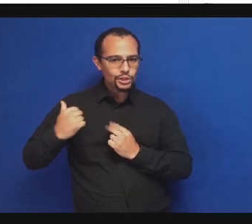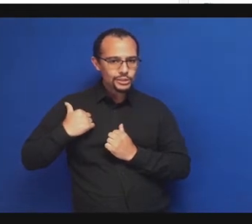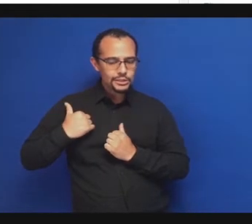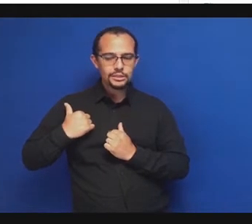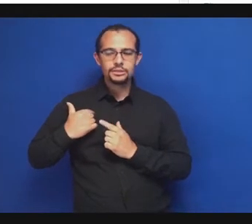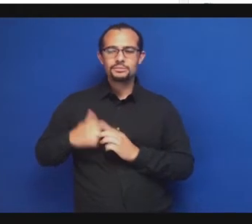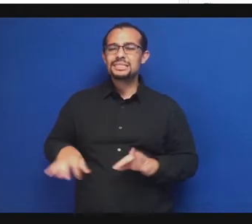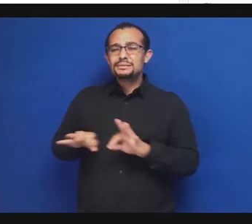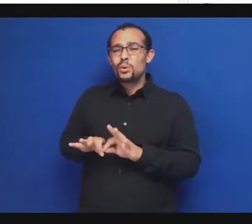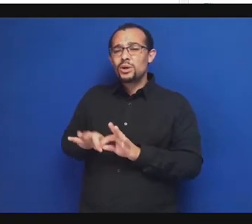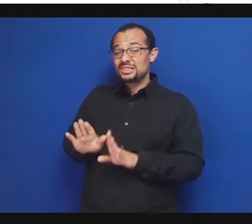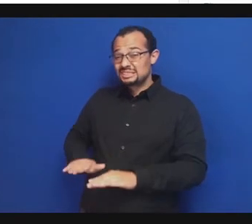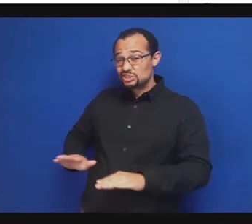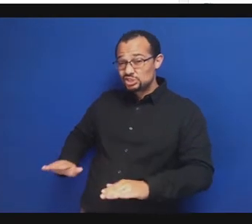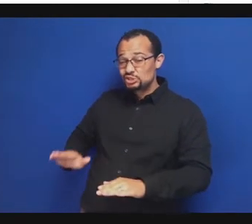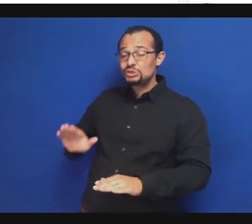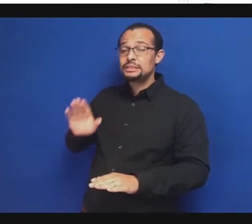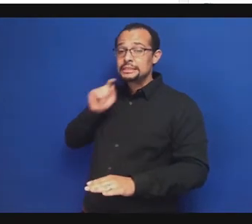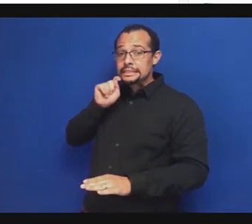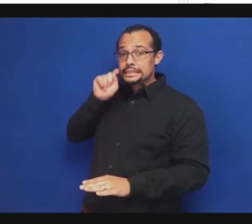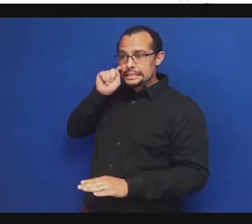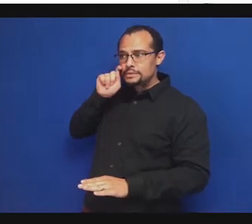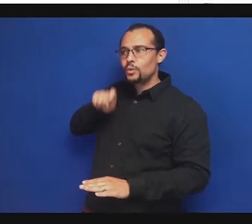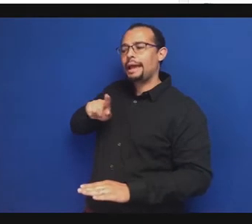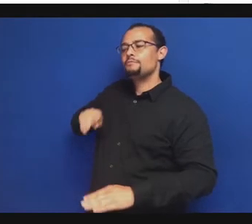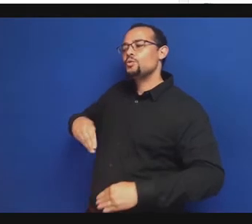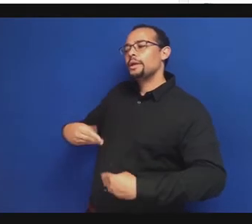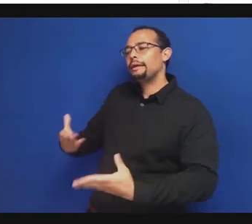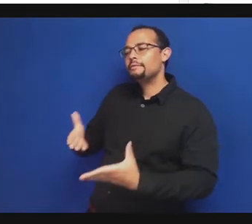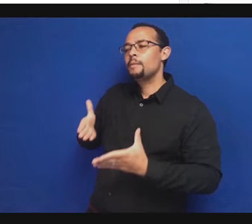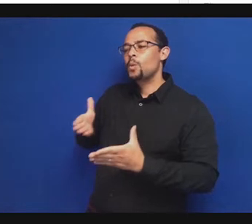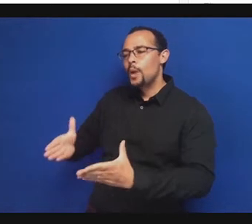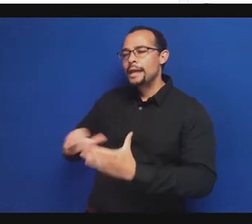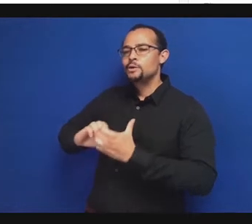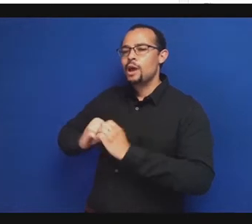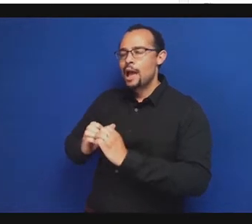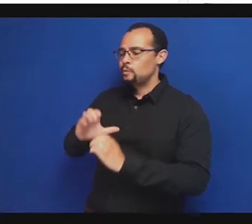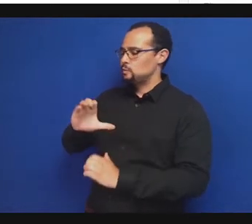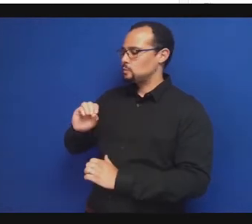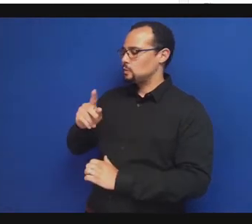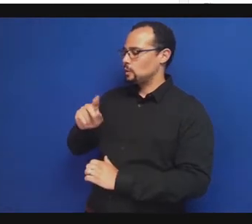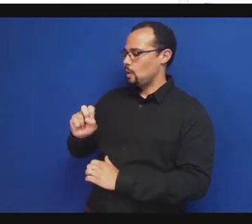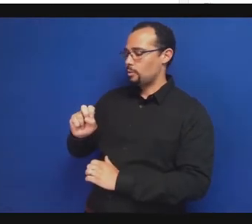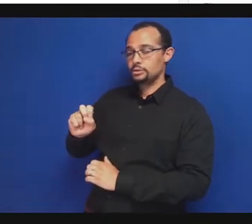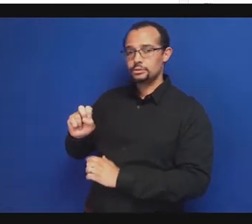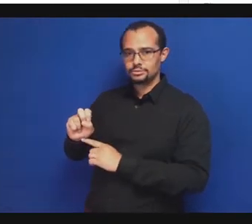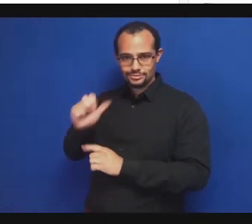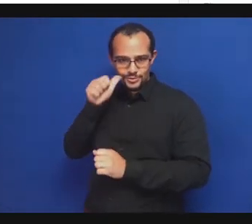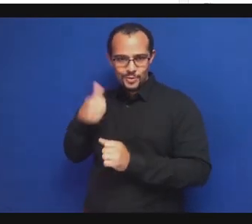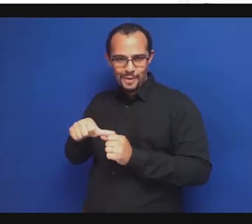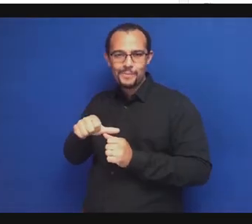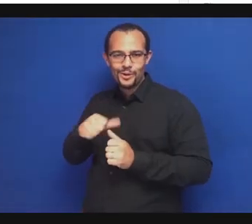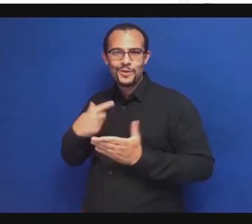staying healthy. Remember those ABCs of self-care as well, being aware for ourselves and